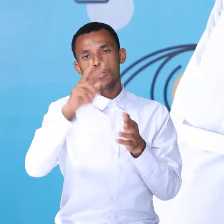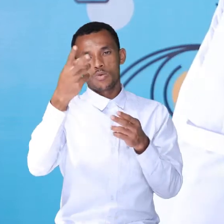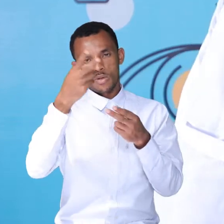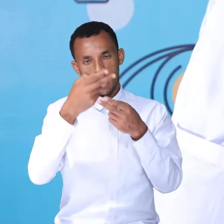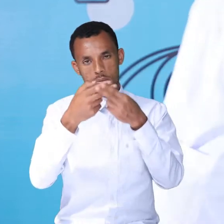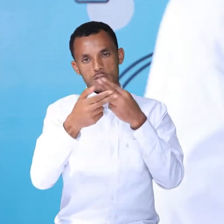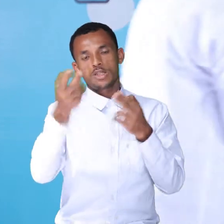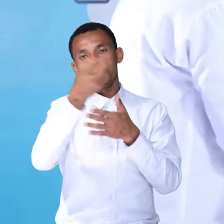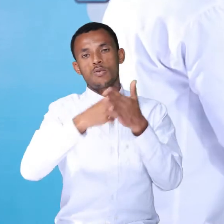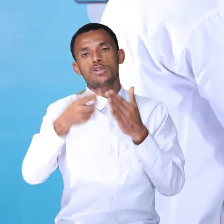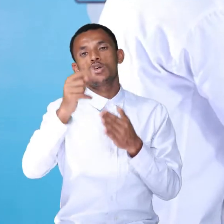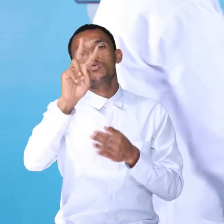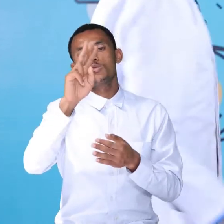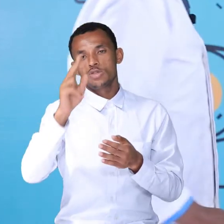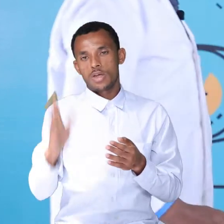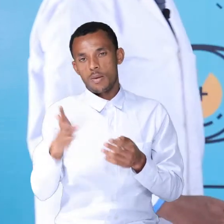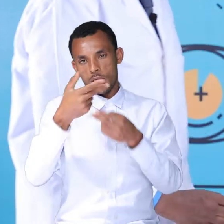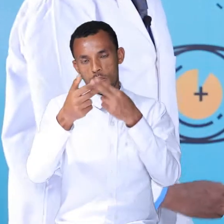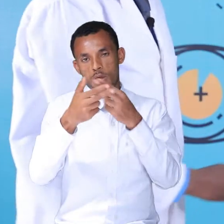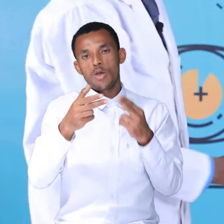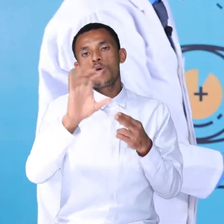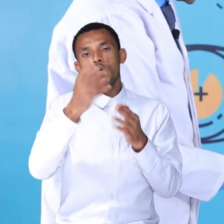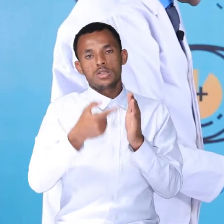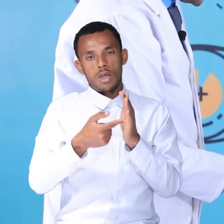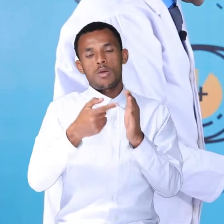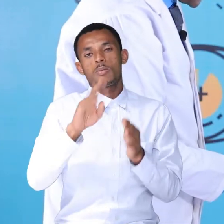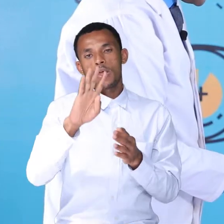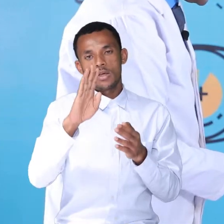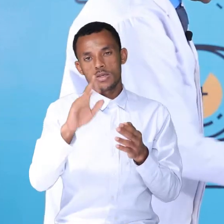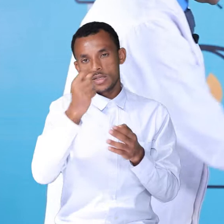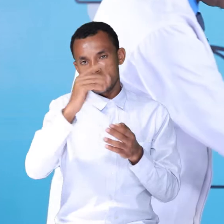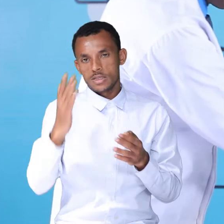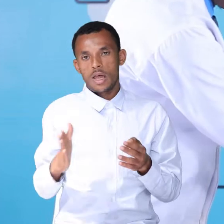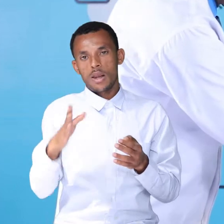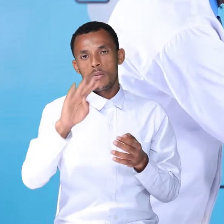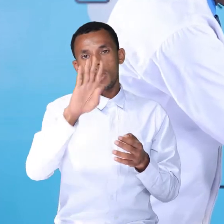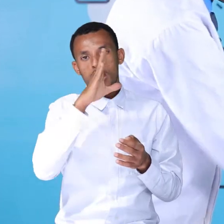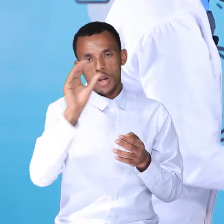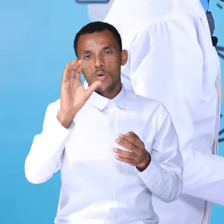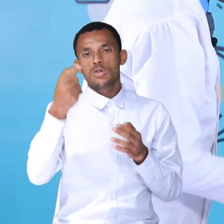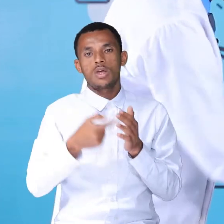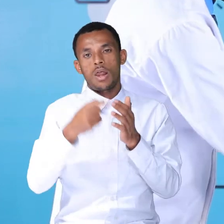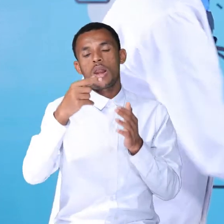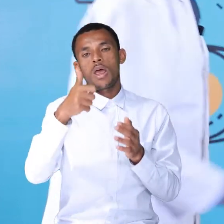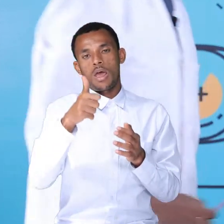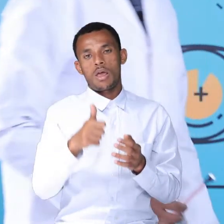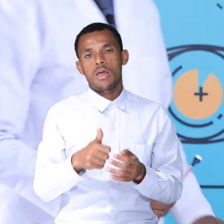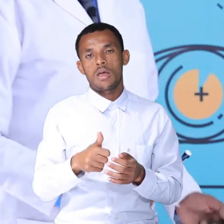the product of the two sides multiplied by cosine of B. So the side B and the cosine of A, remember